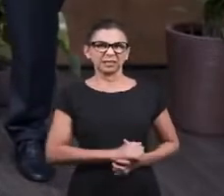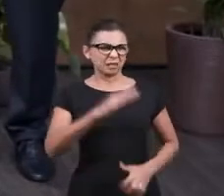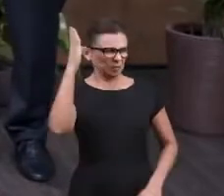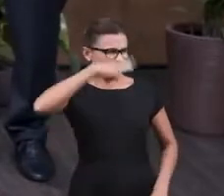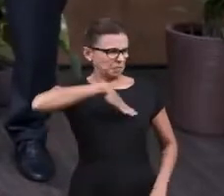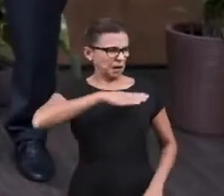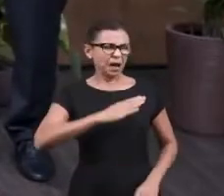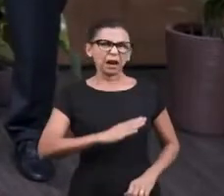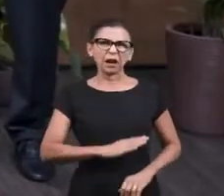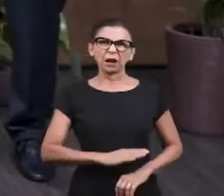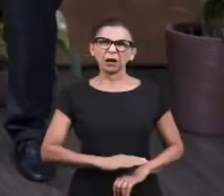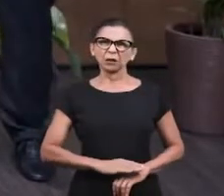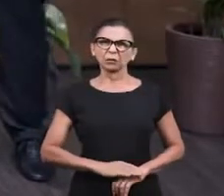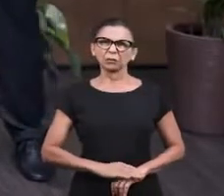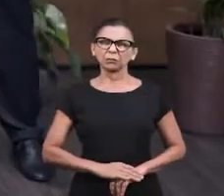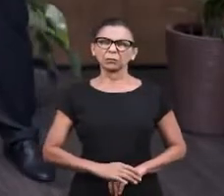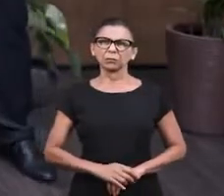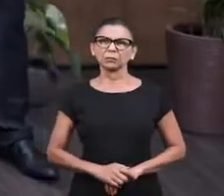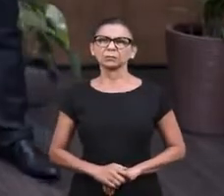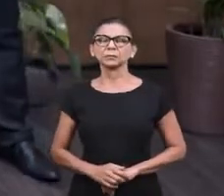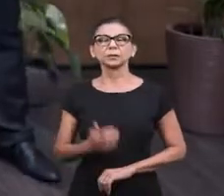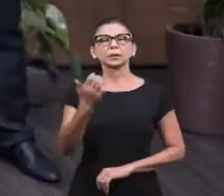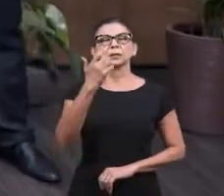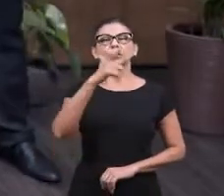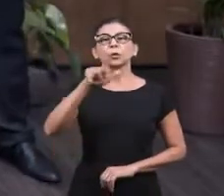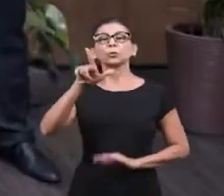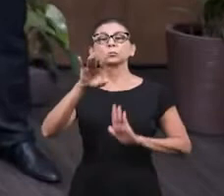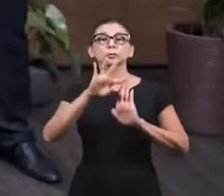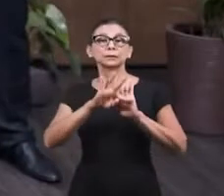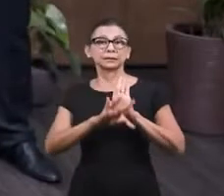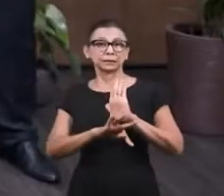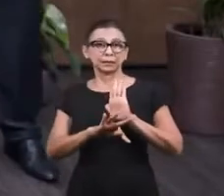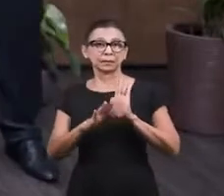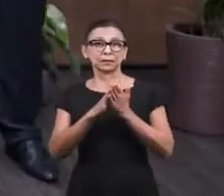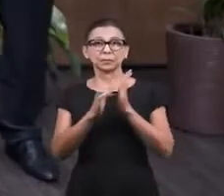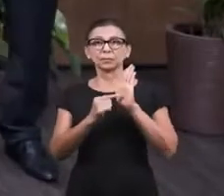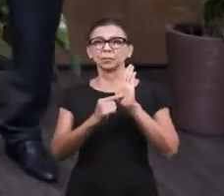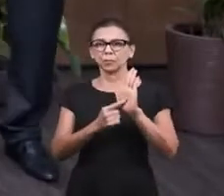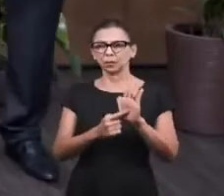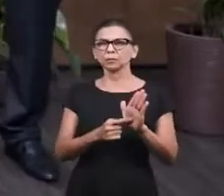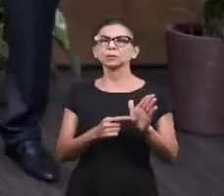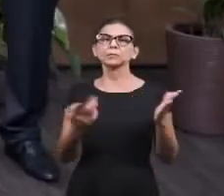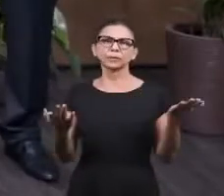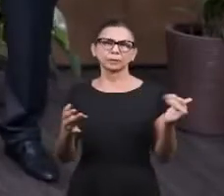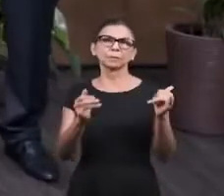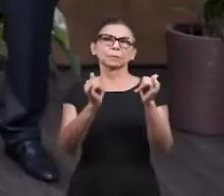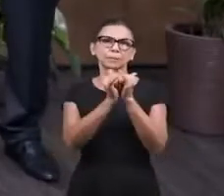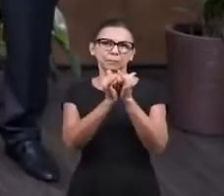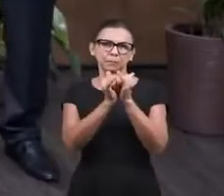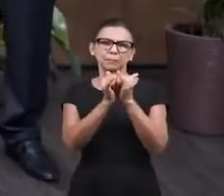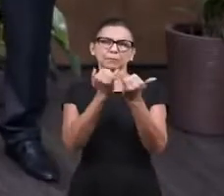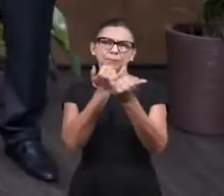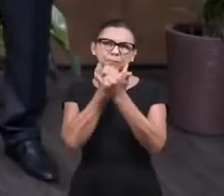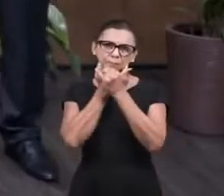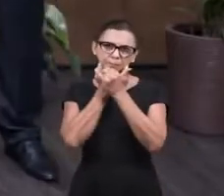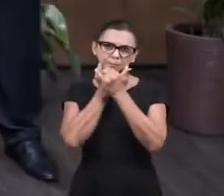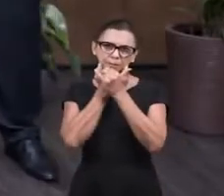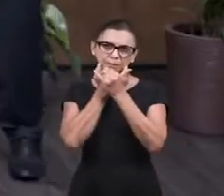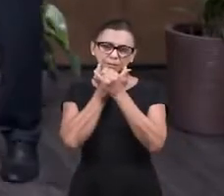It is true, Daniel, that there are other texts in the Bible that speak of